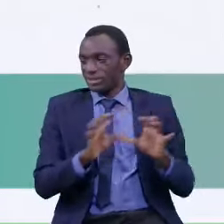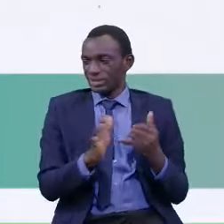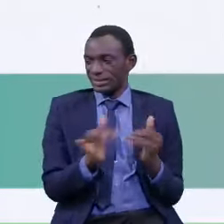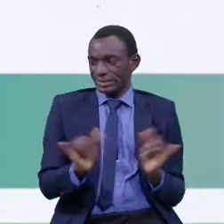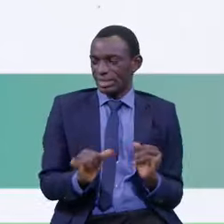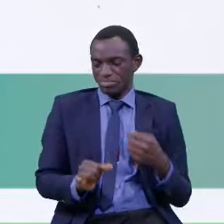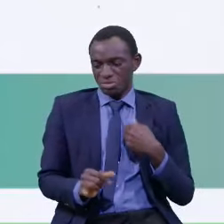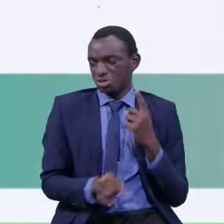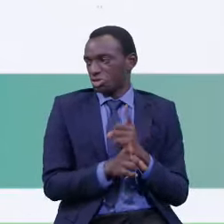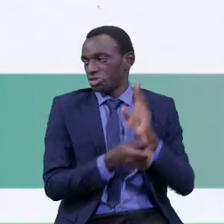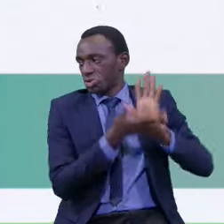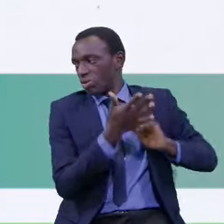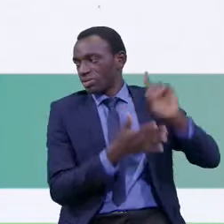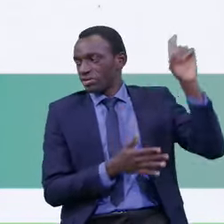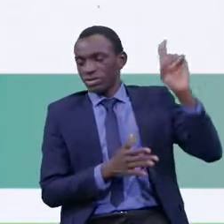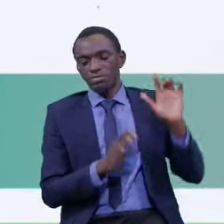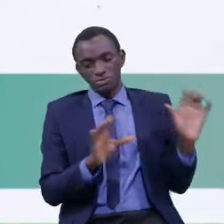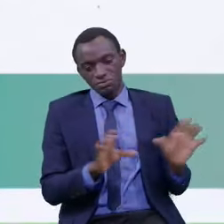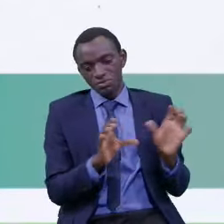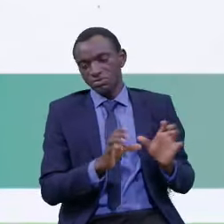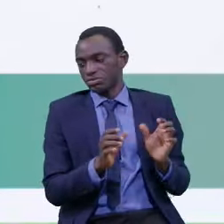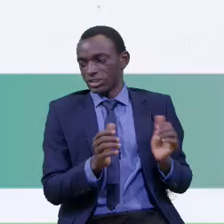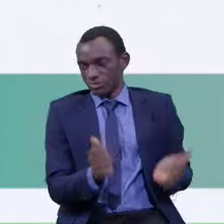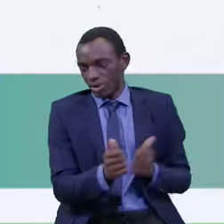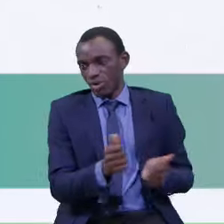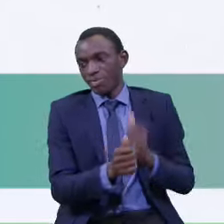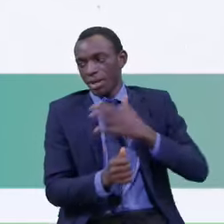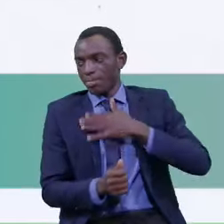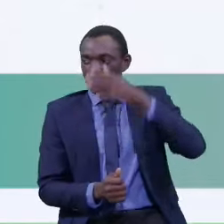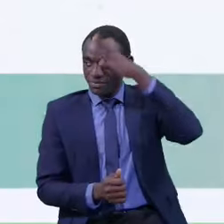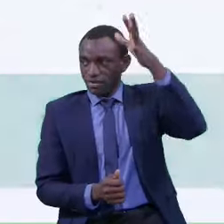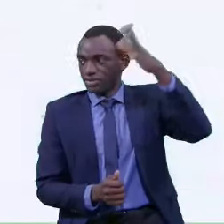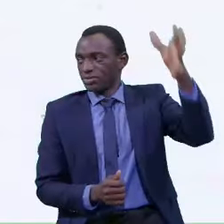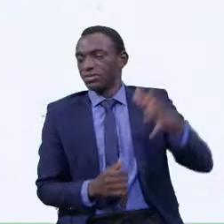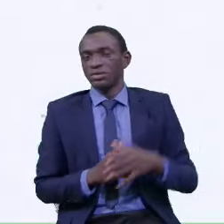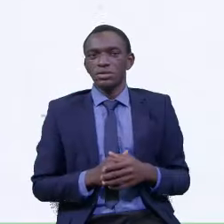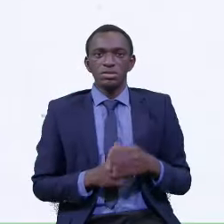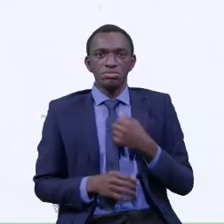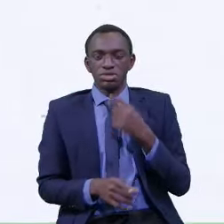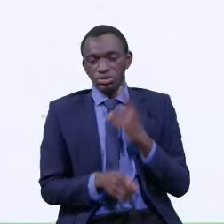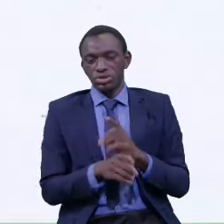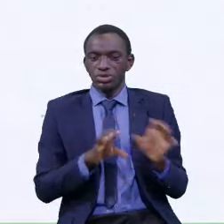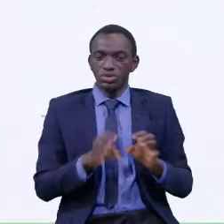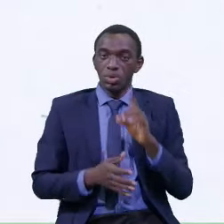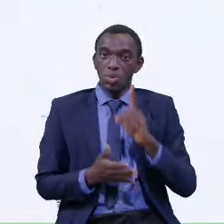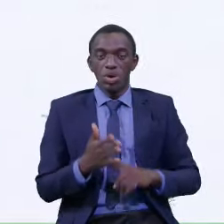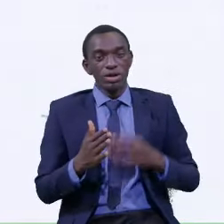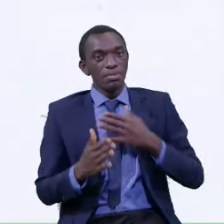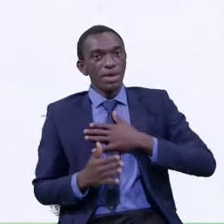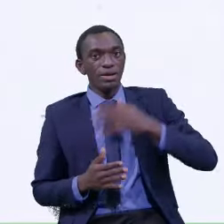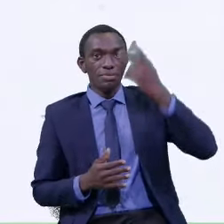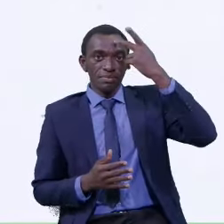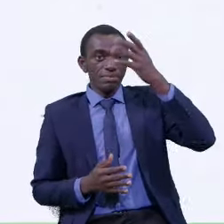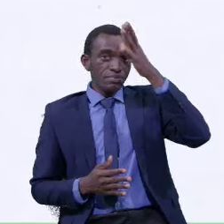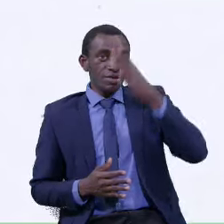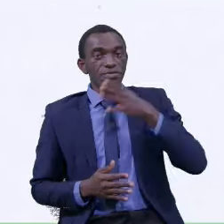know, a child and grandchild, I just copy granddad and I copy my dad as they were